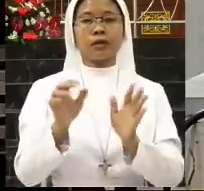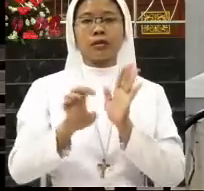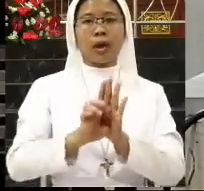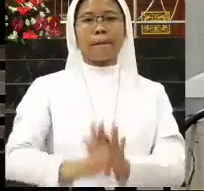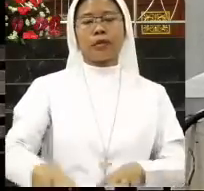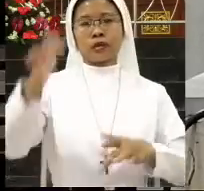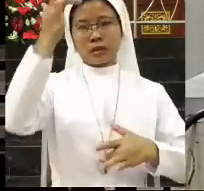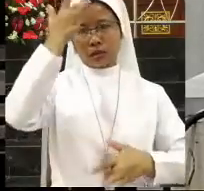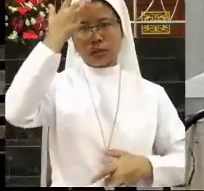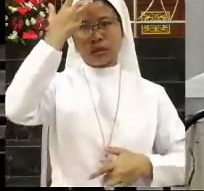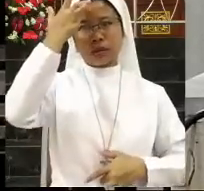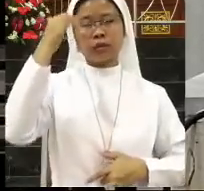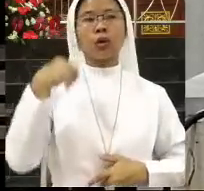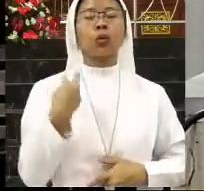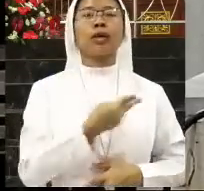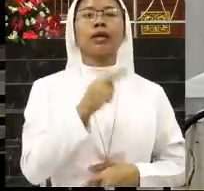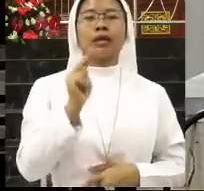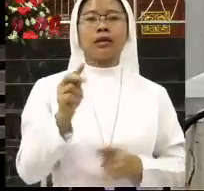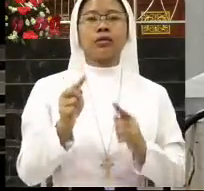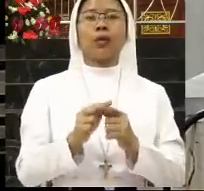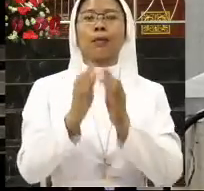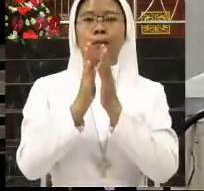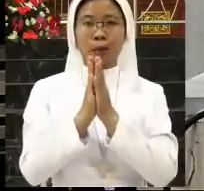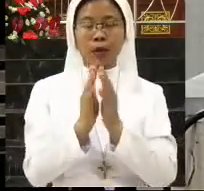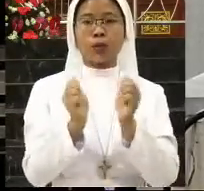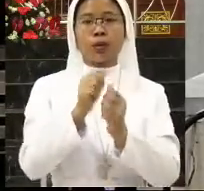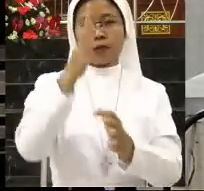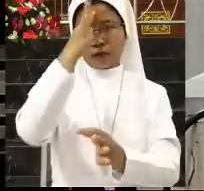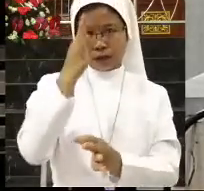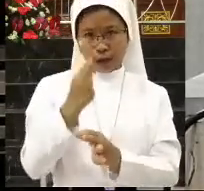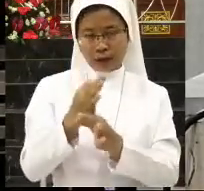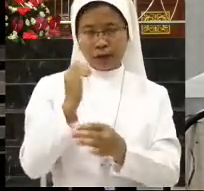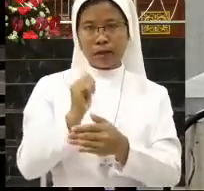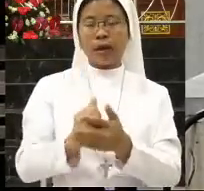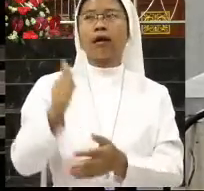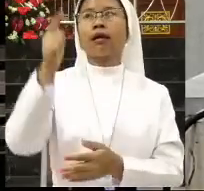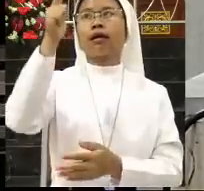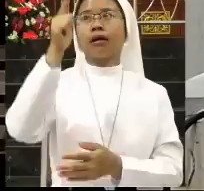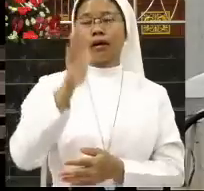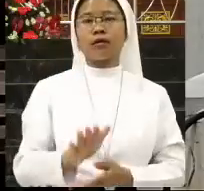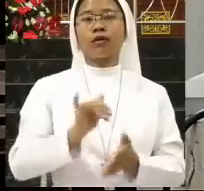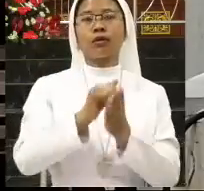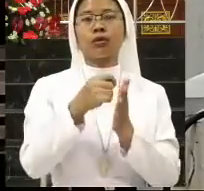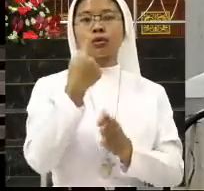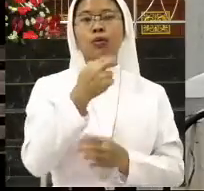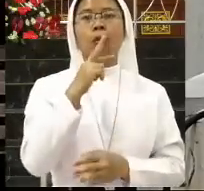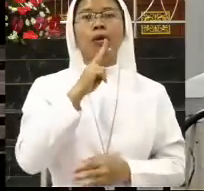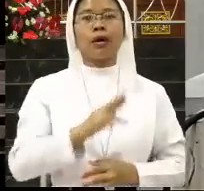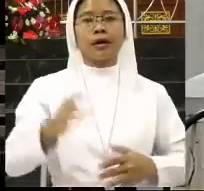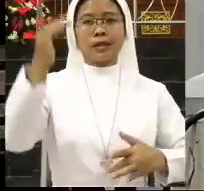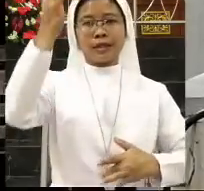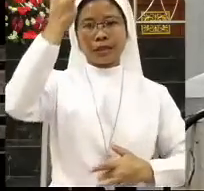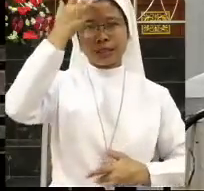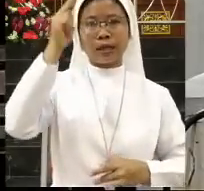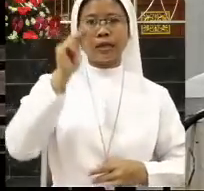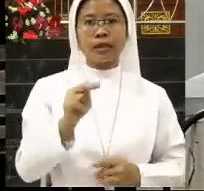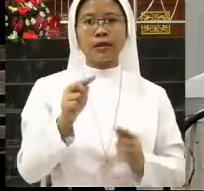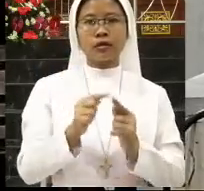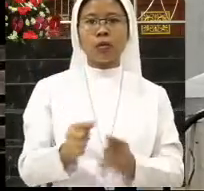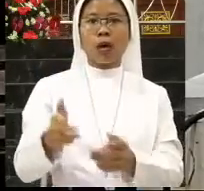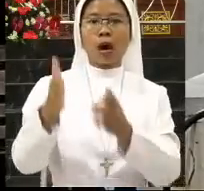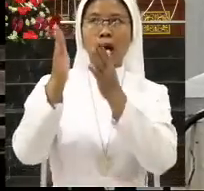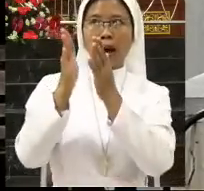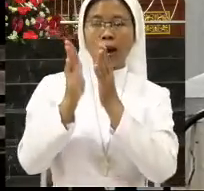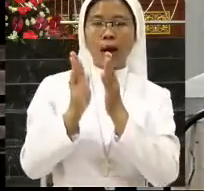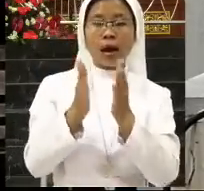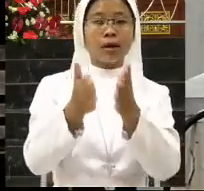sickness, we must pray in faith to God. Those who are sick should ask for the